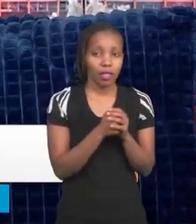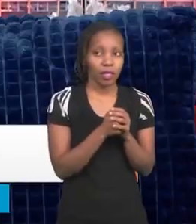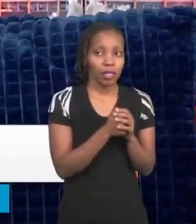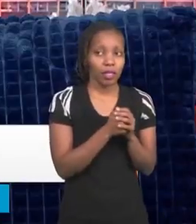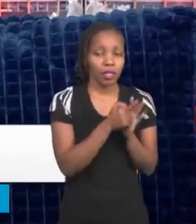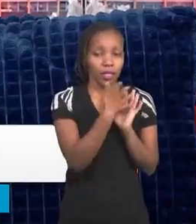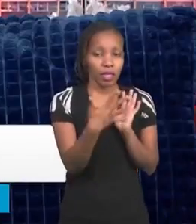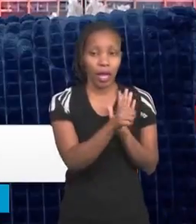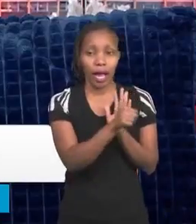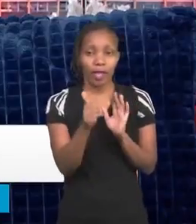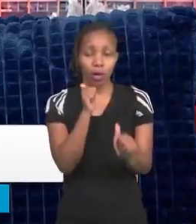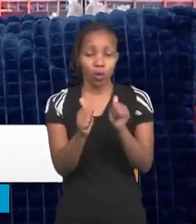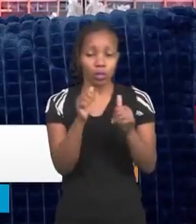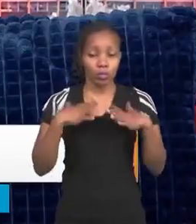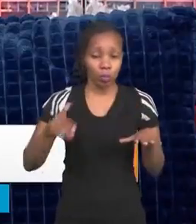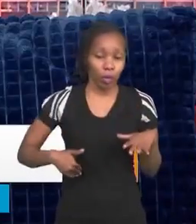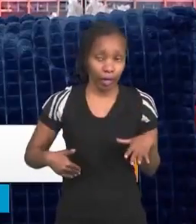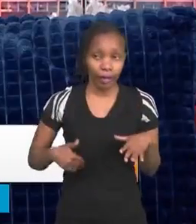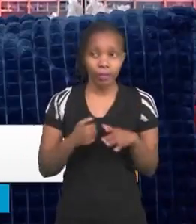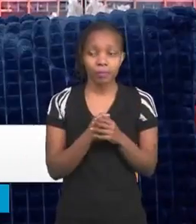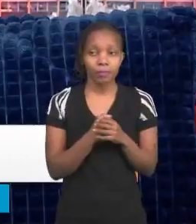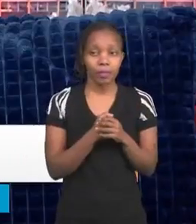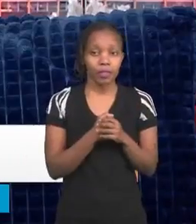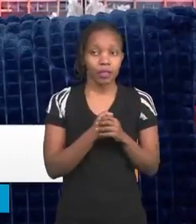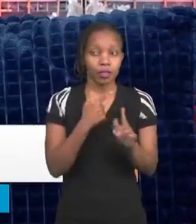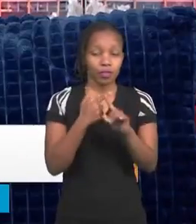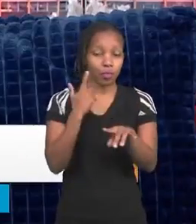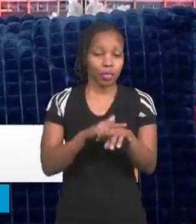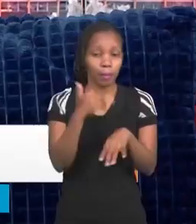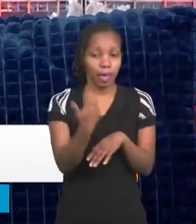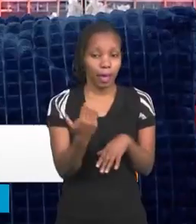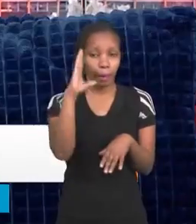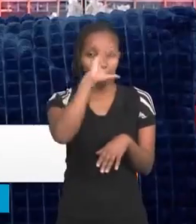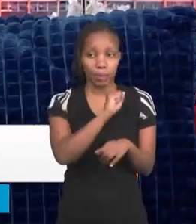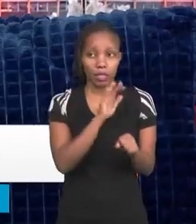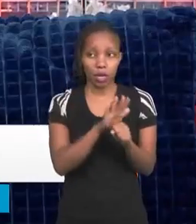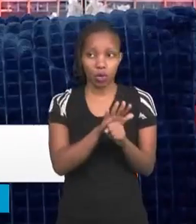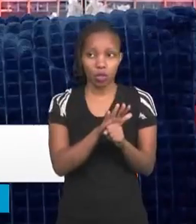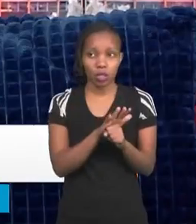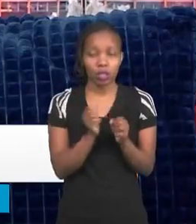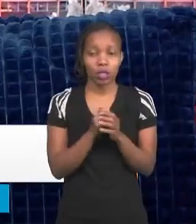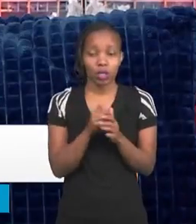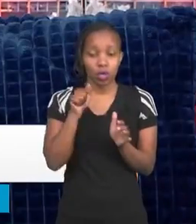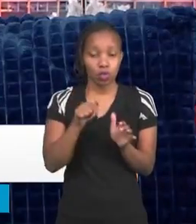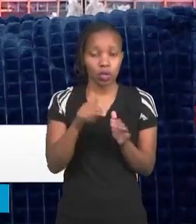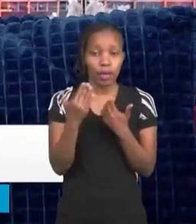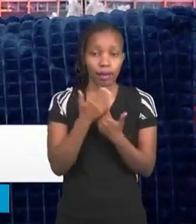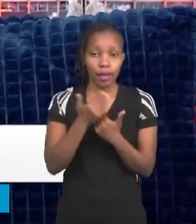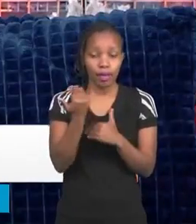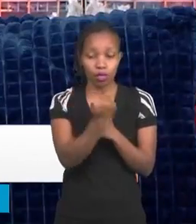that young people right from childhood are missing, especially in today's parenting, because mm-hmm. you find